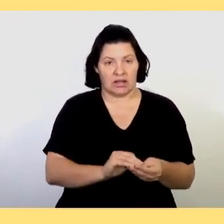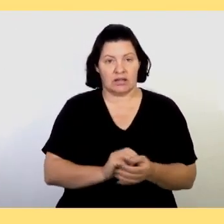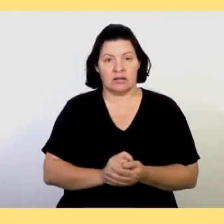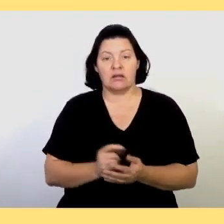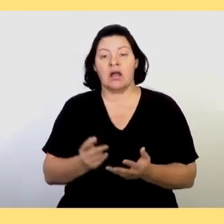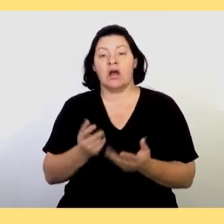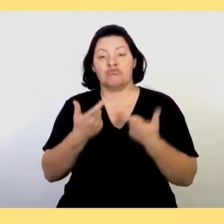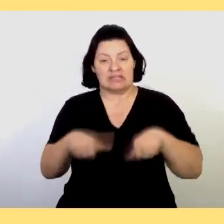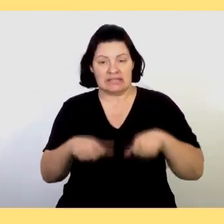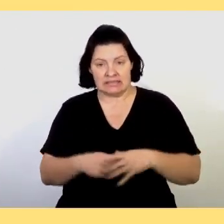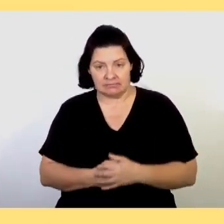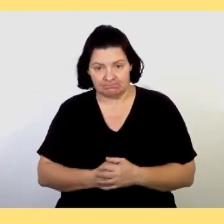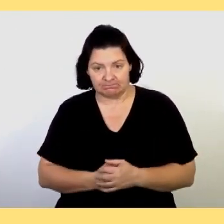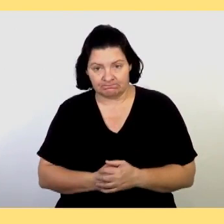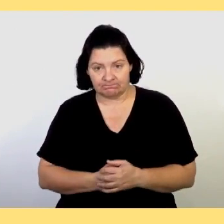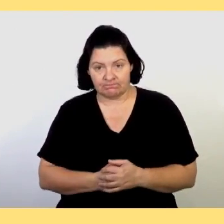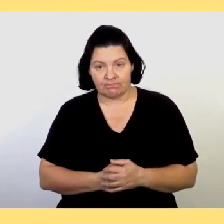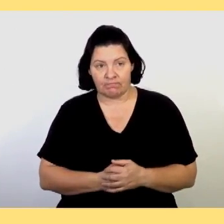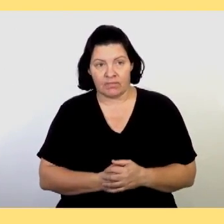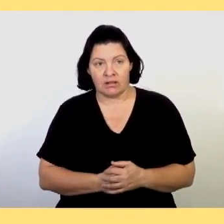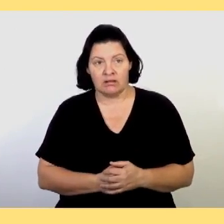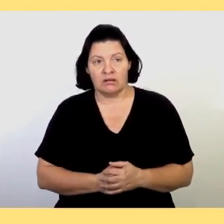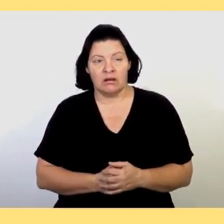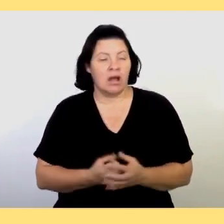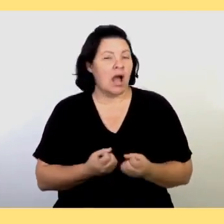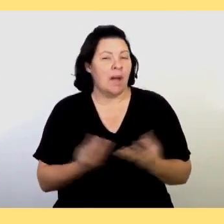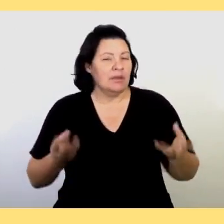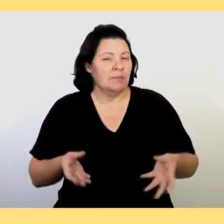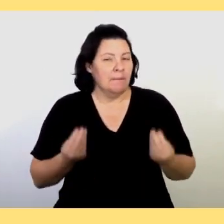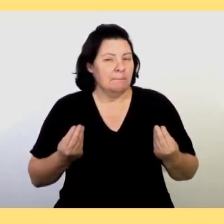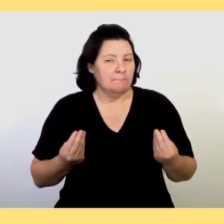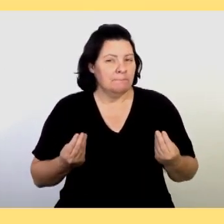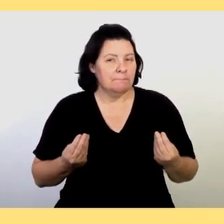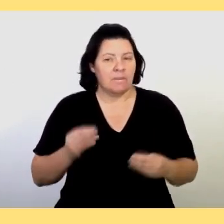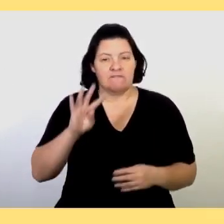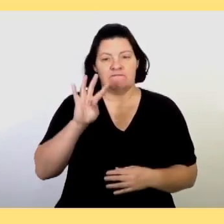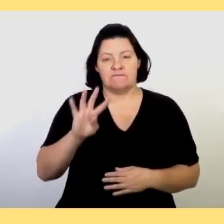Total receipts. Okay, total receipts. How much did I get?